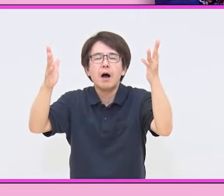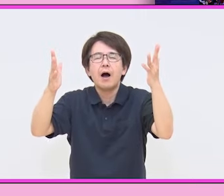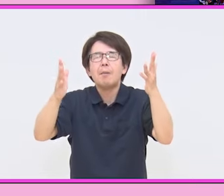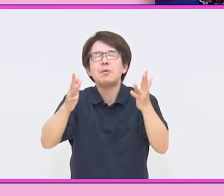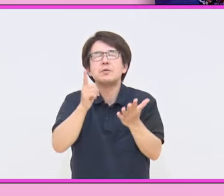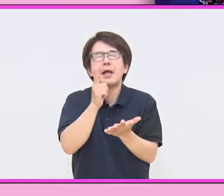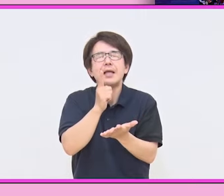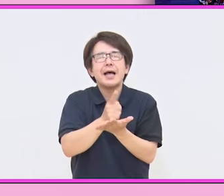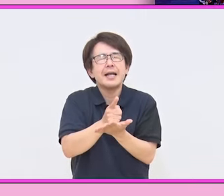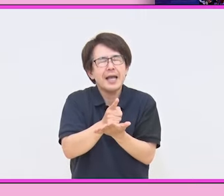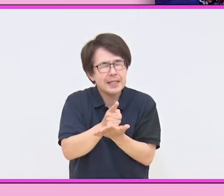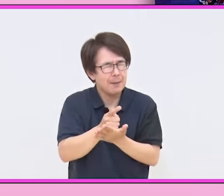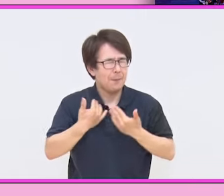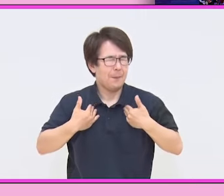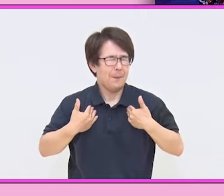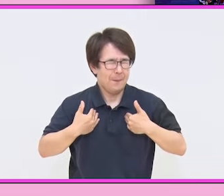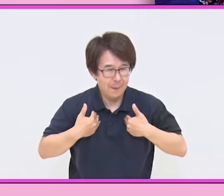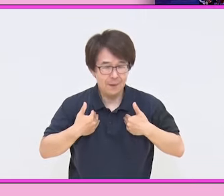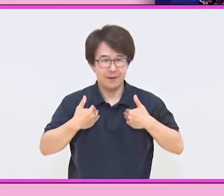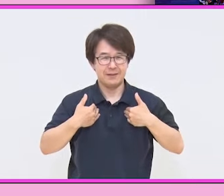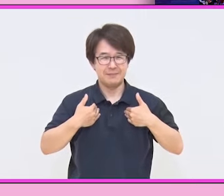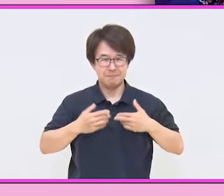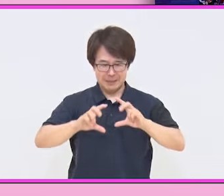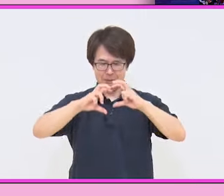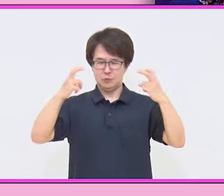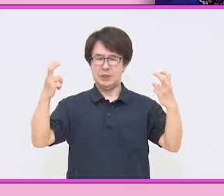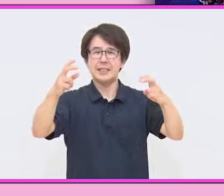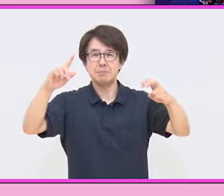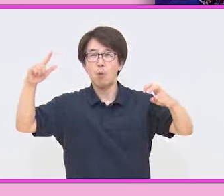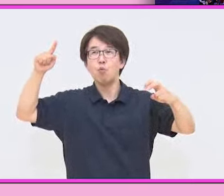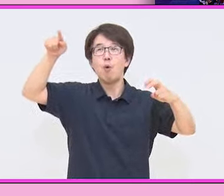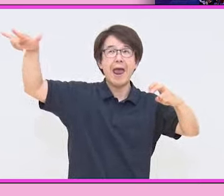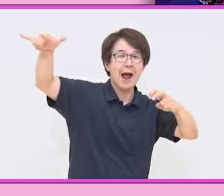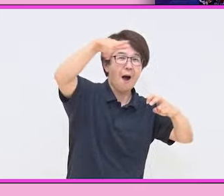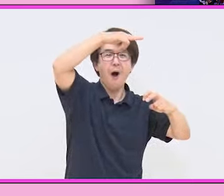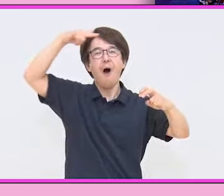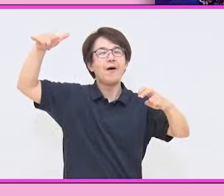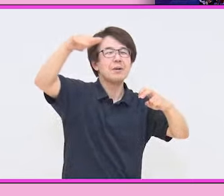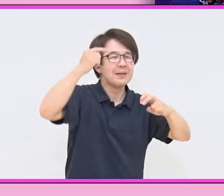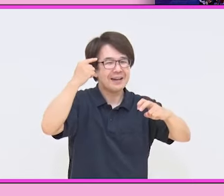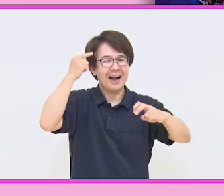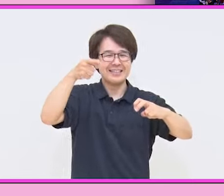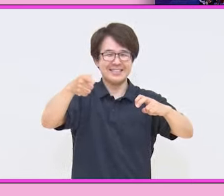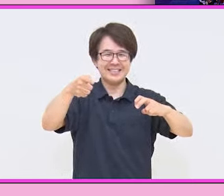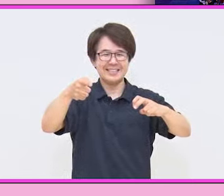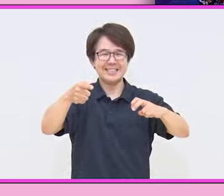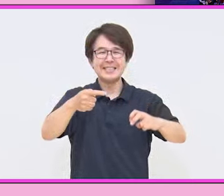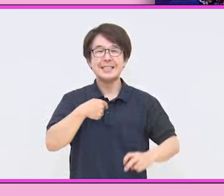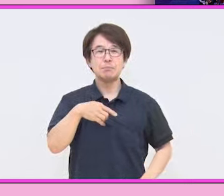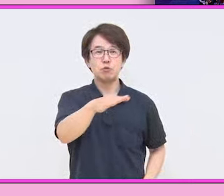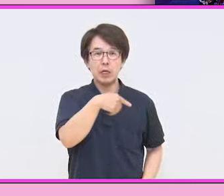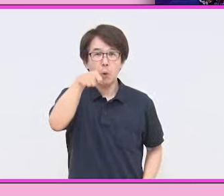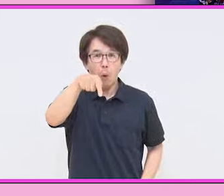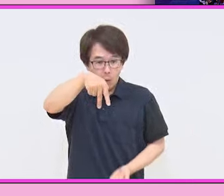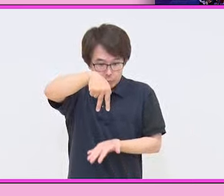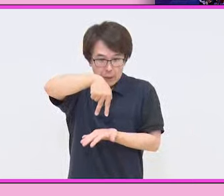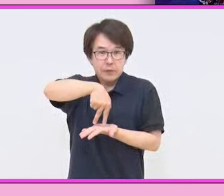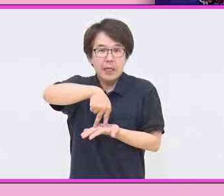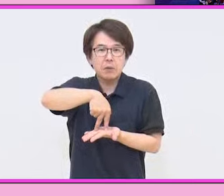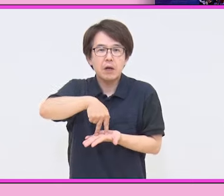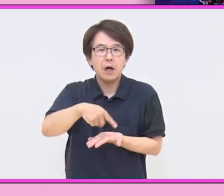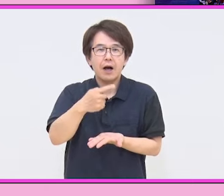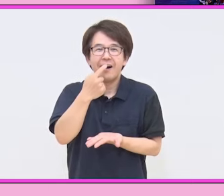because it made me feel that I floated around the whole stadium until we got to where we were standing.